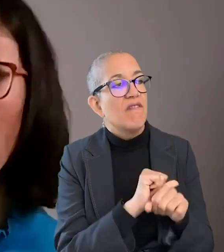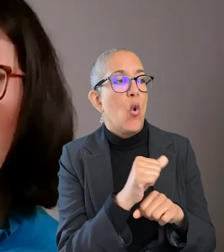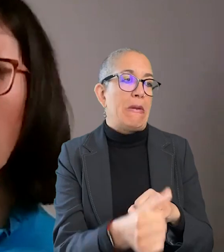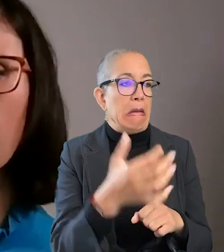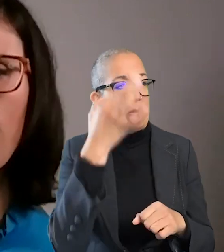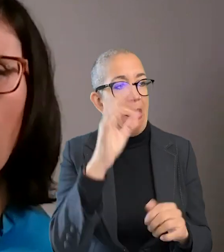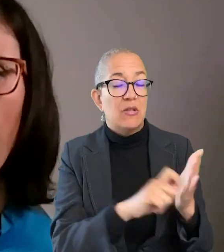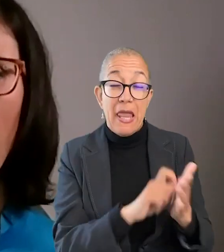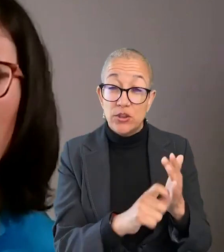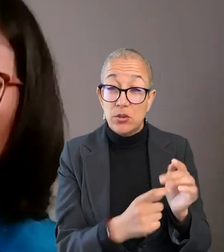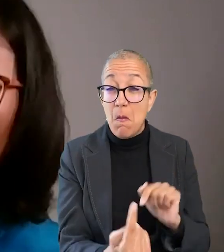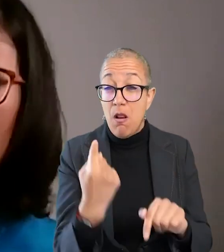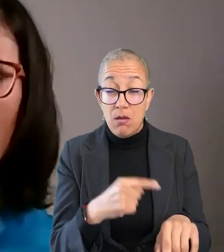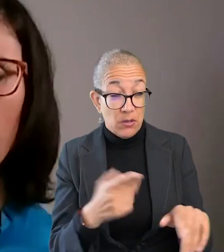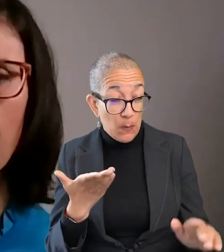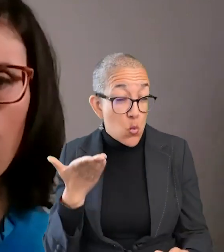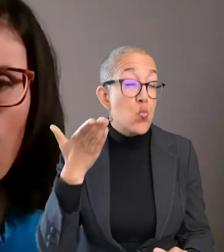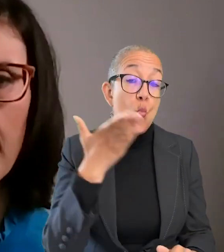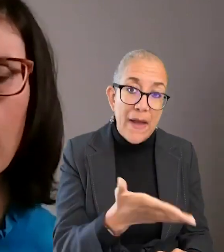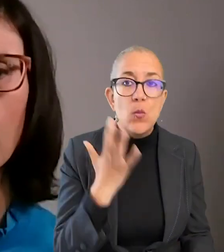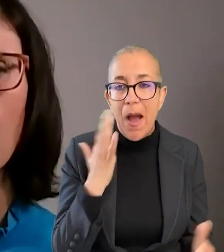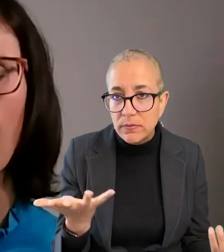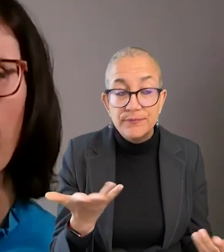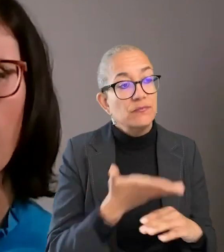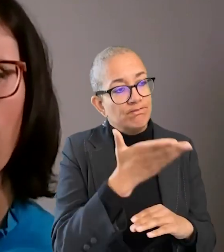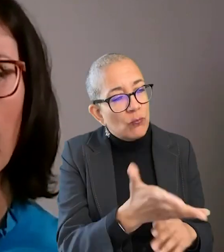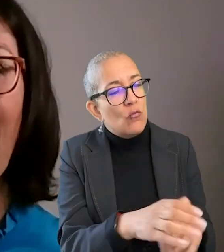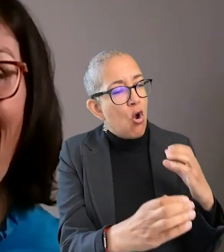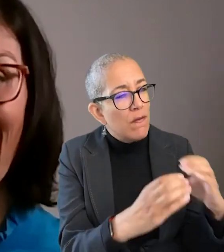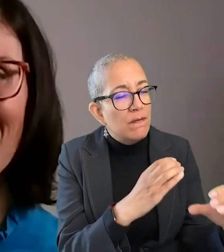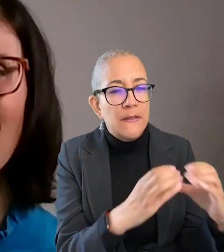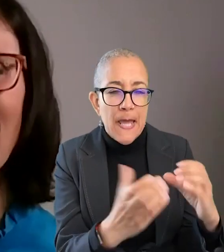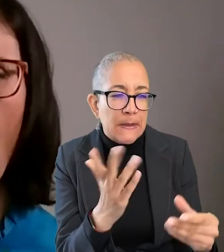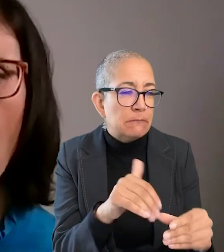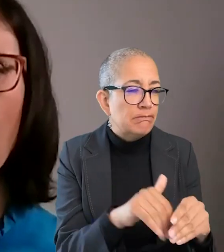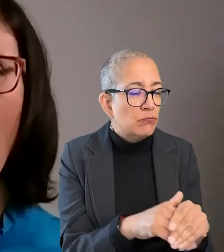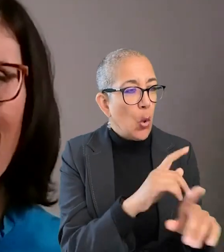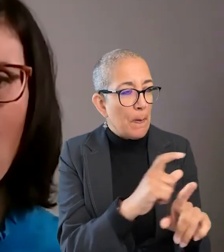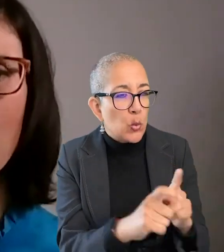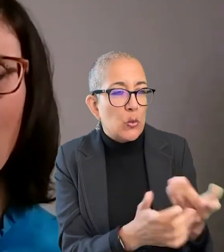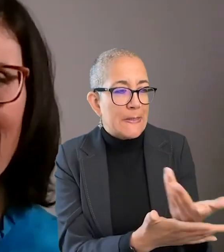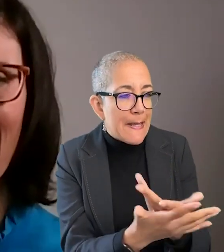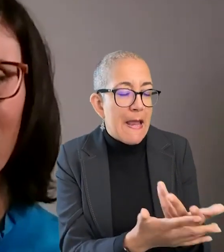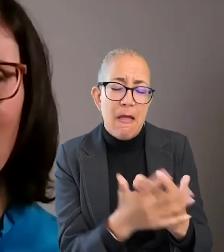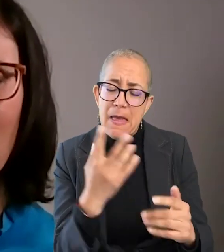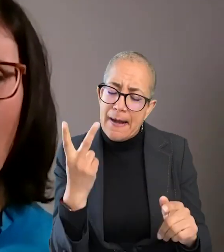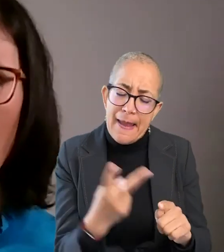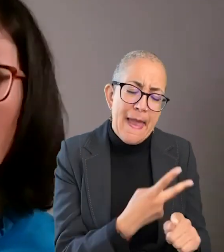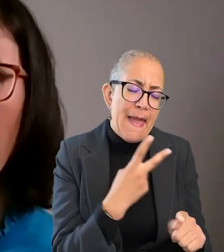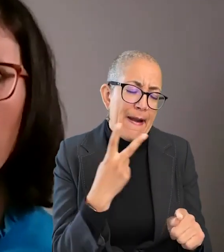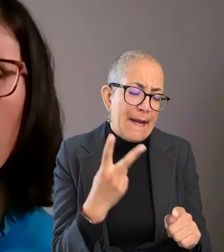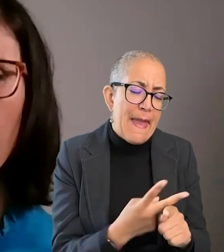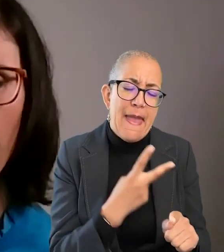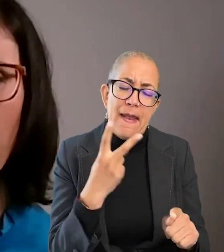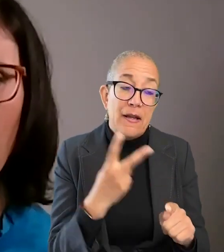election is, when was the last time you went there, had a slow conversation, really got to know that community, and actively over and over again